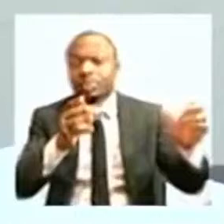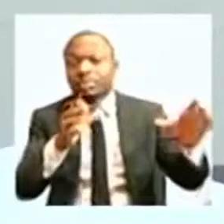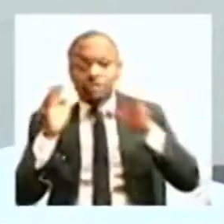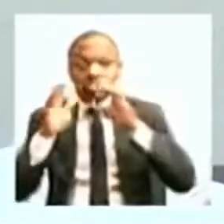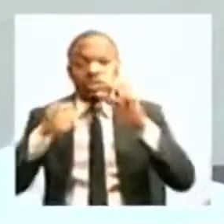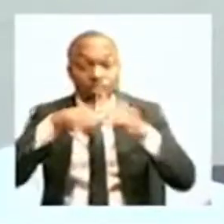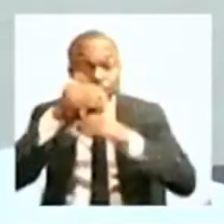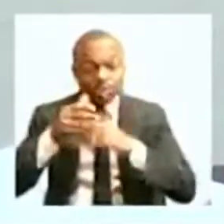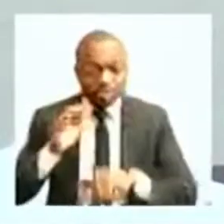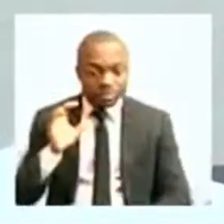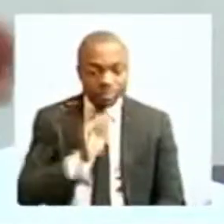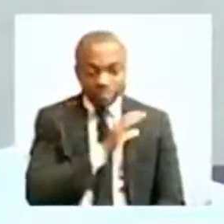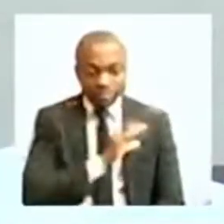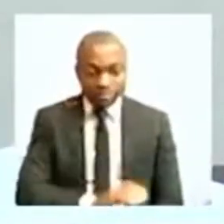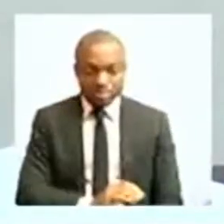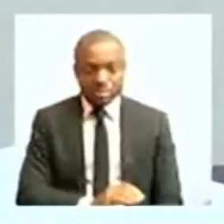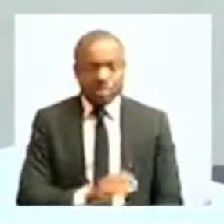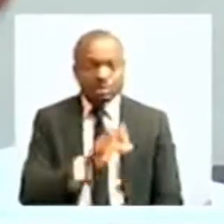that they don't even